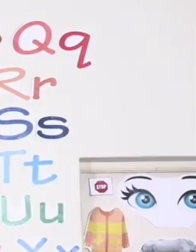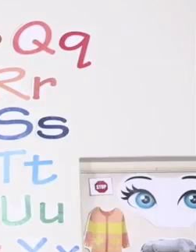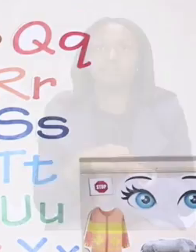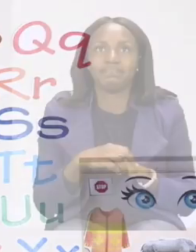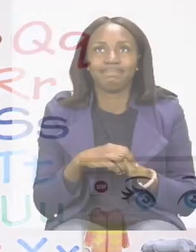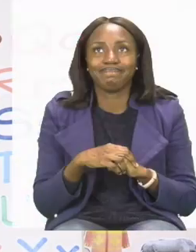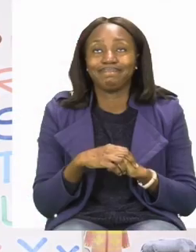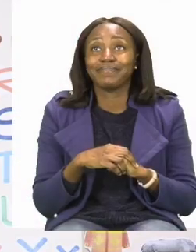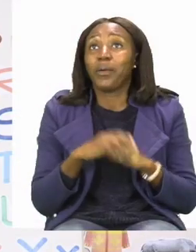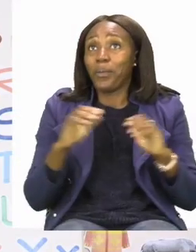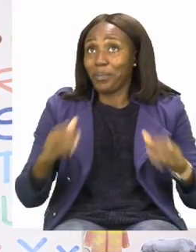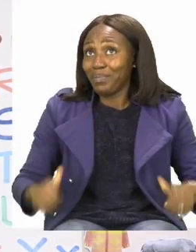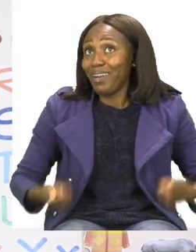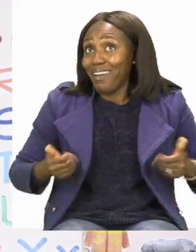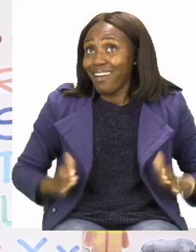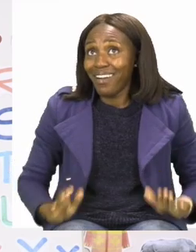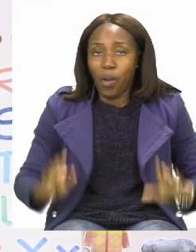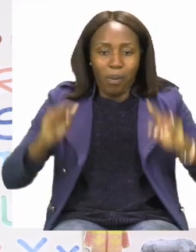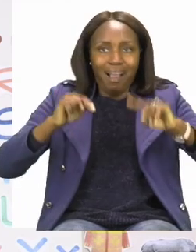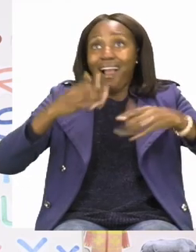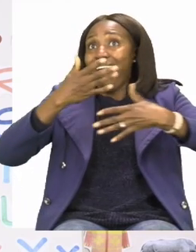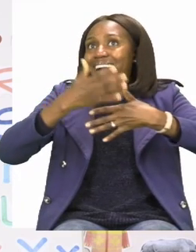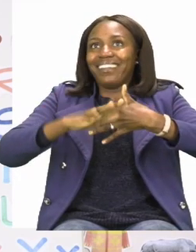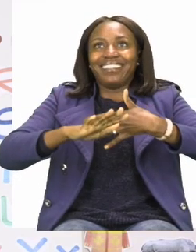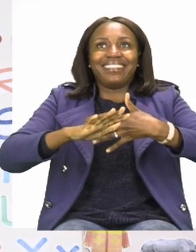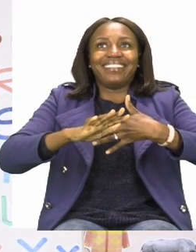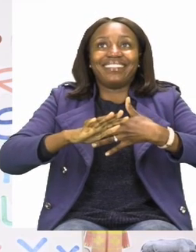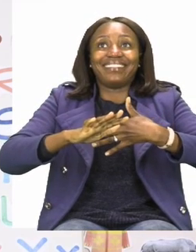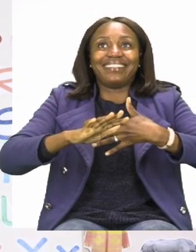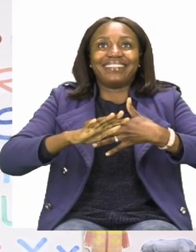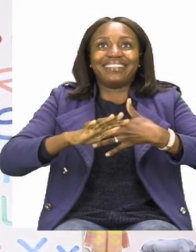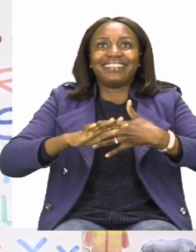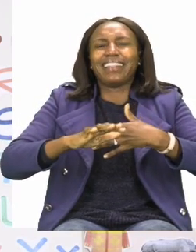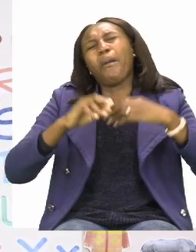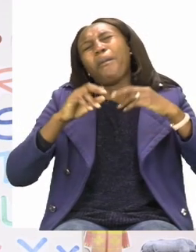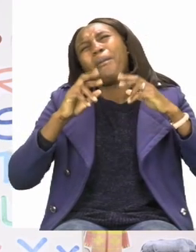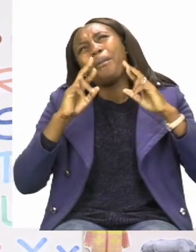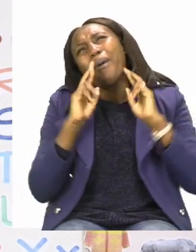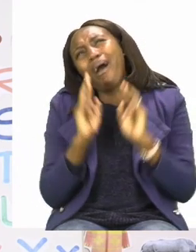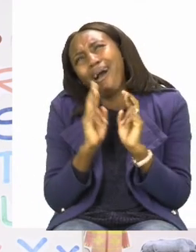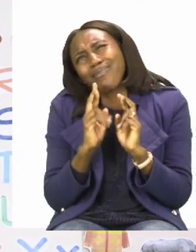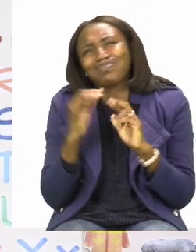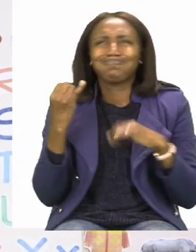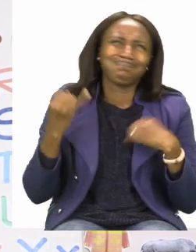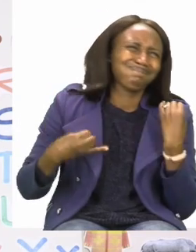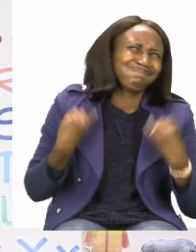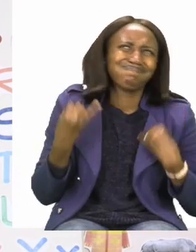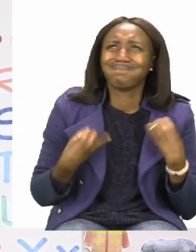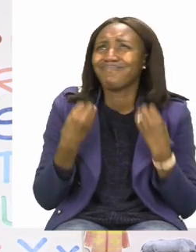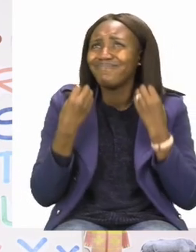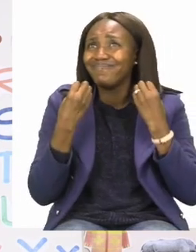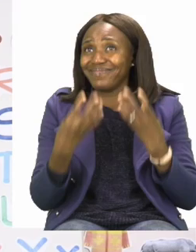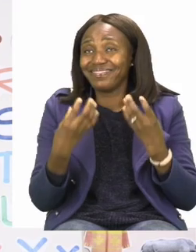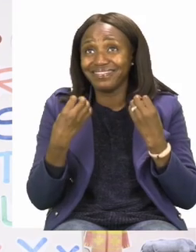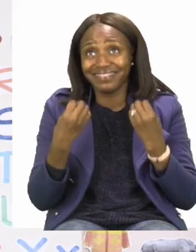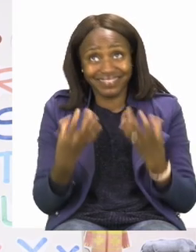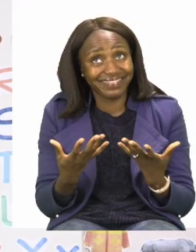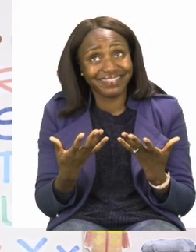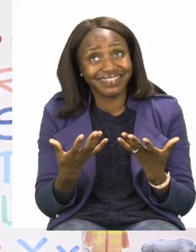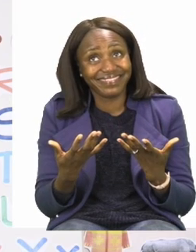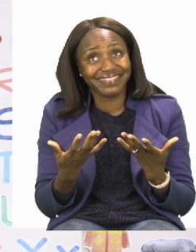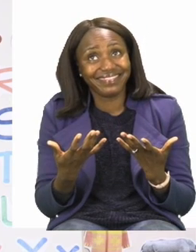Boys and girls, have now come to the end of our lesson and I hope you had fun. I know I did.